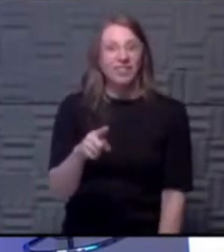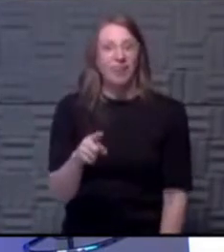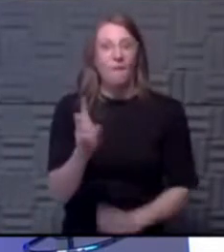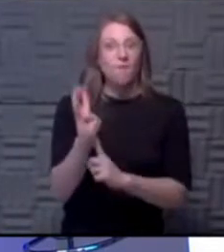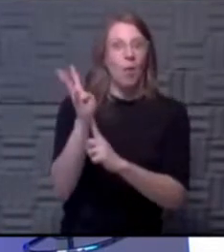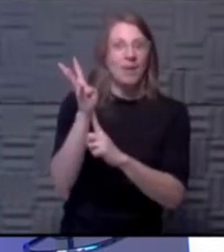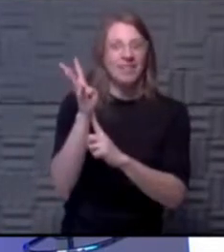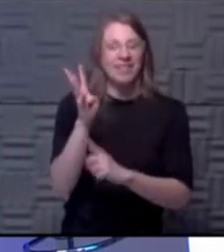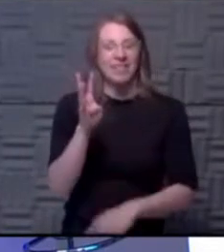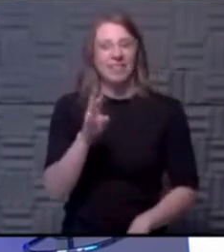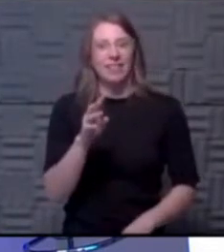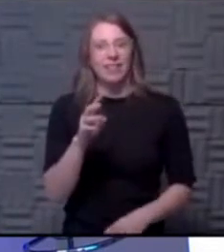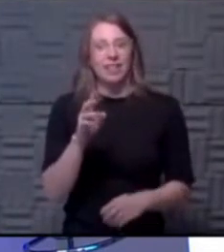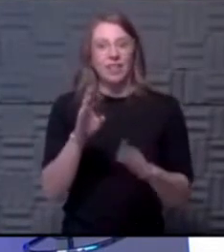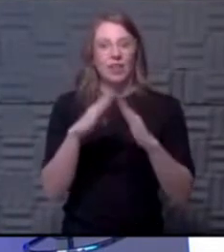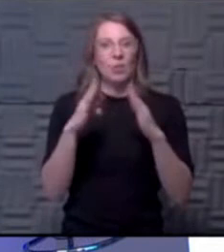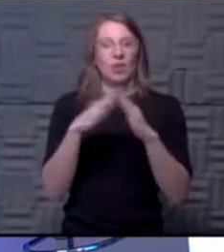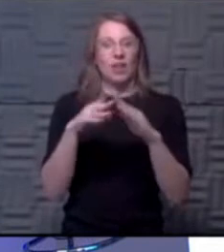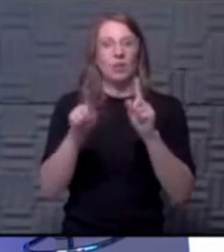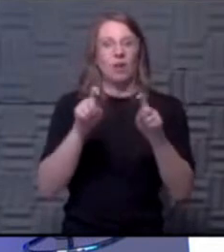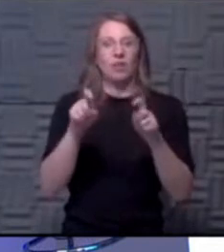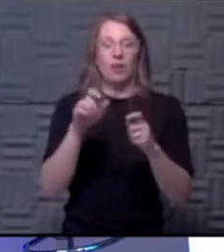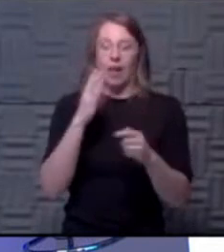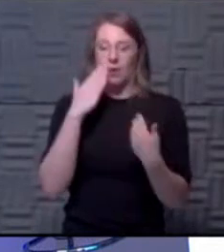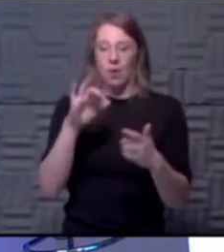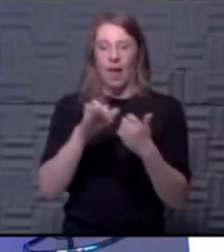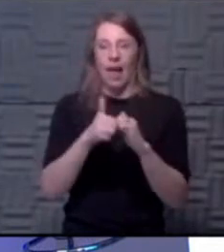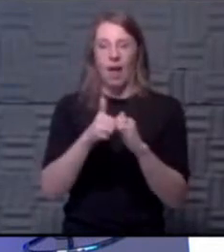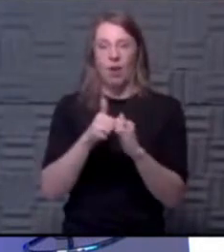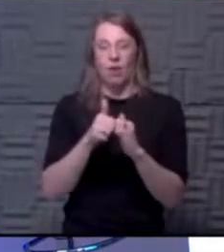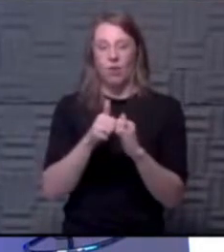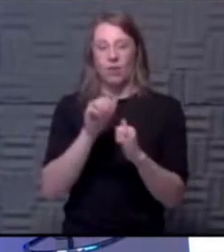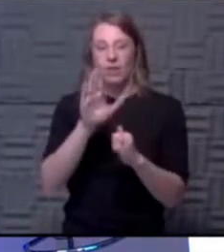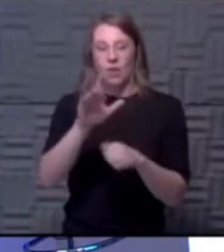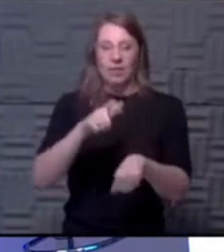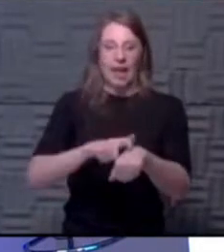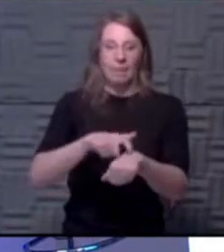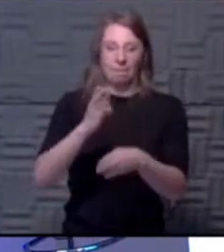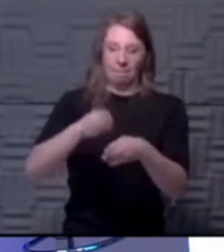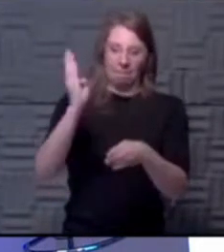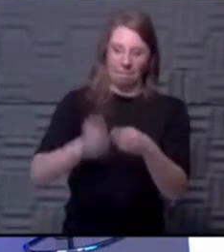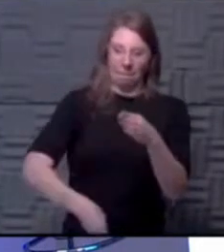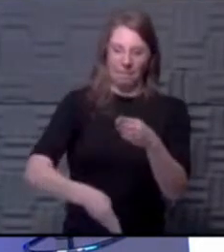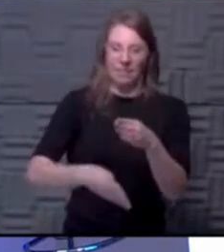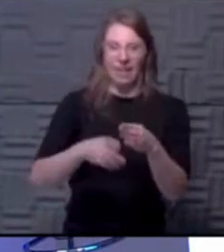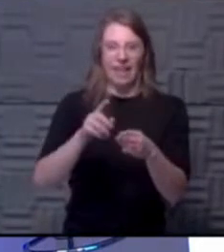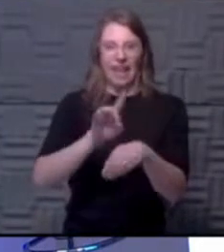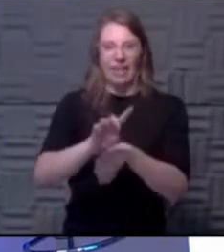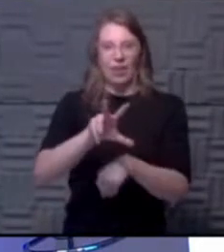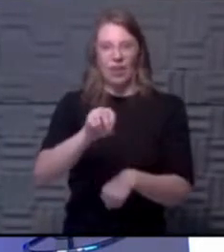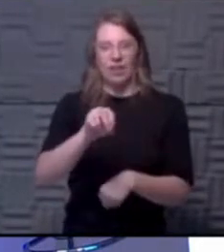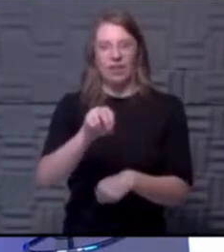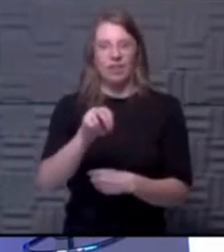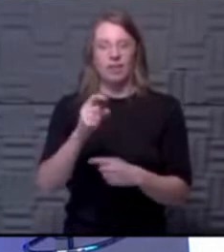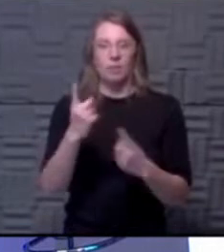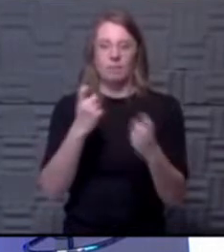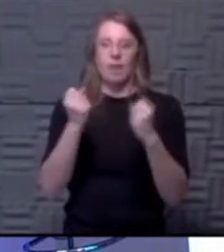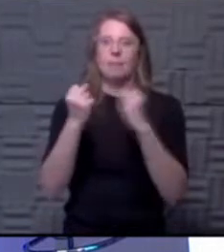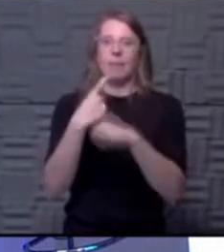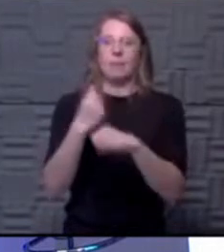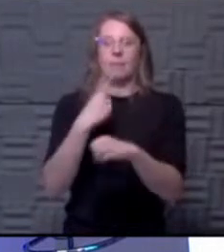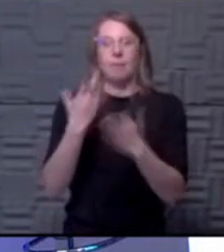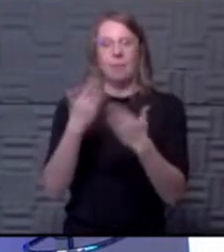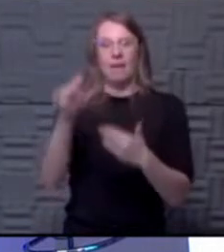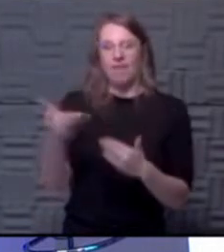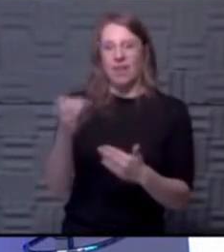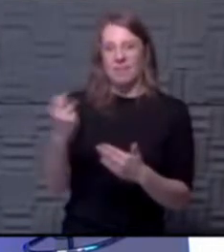community questions? Yeah. Daggers. I don't know how hard your heart out is, Dr. Norman, but they're pouring in, so we may have to invite you back. I'm going to start